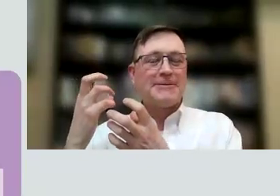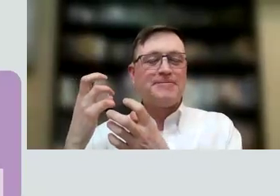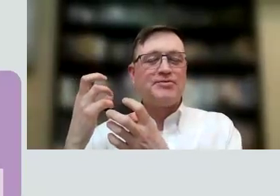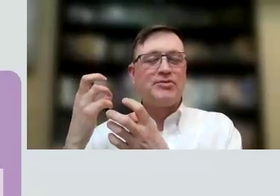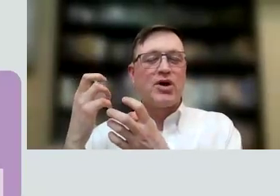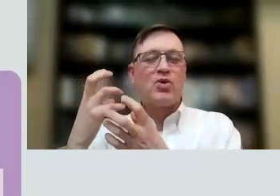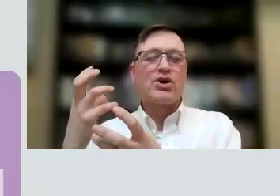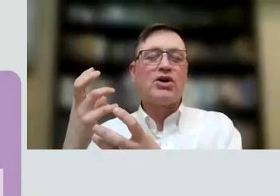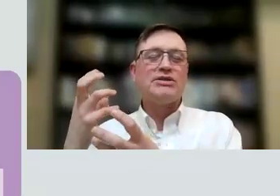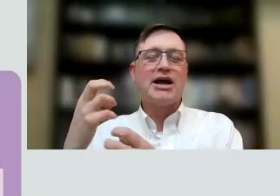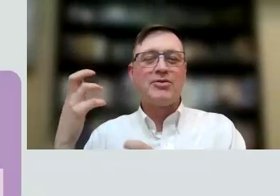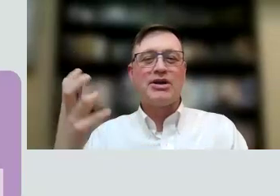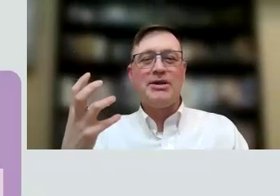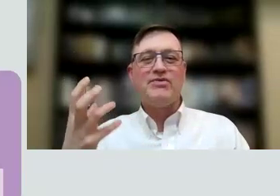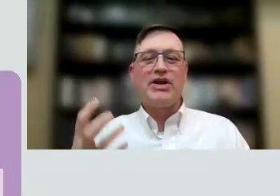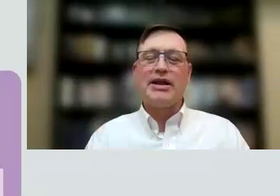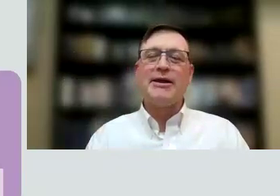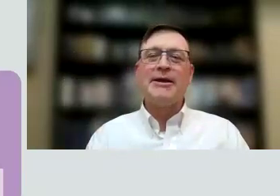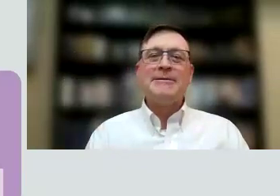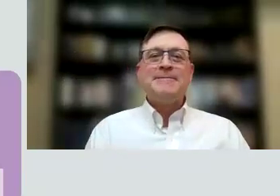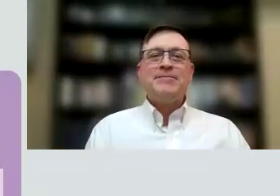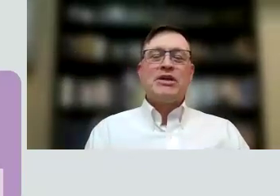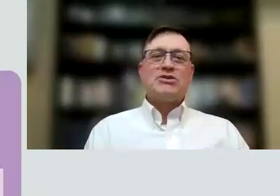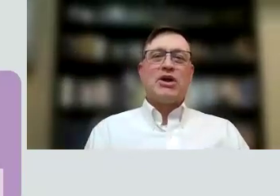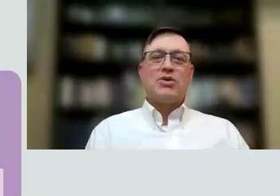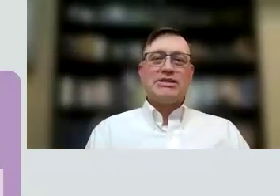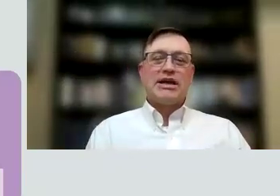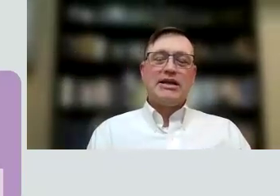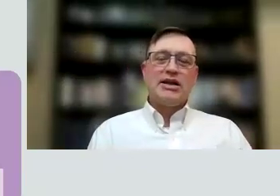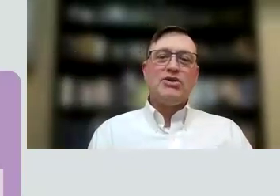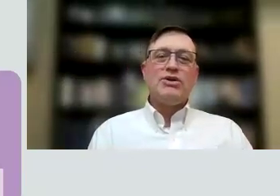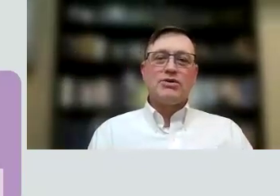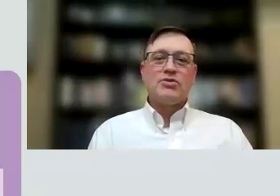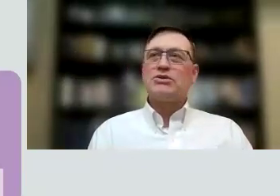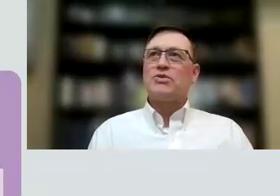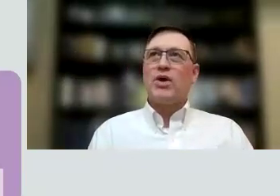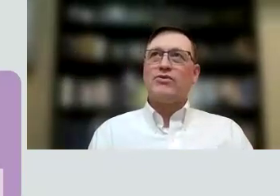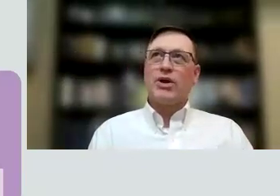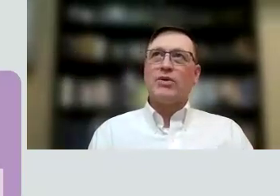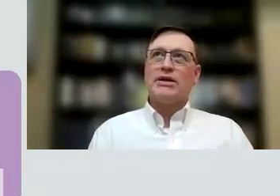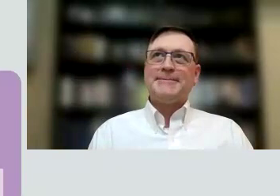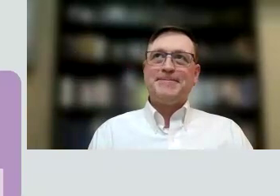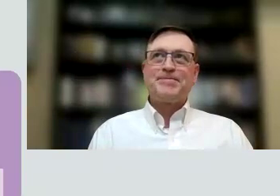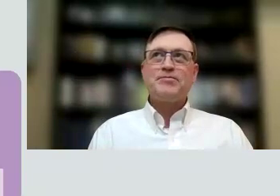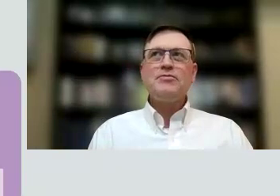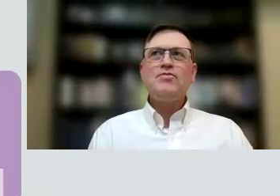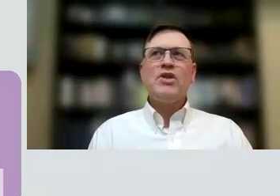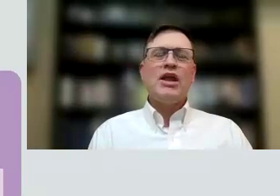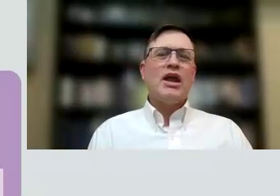will not work all the time or keep fitting. So I always had to get new ear mold quite